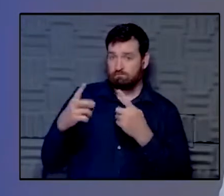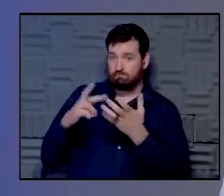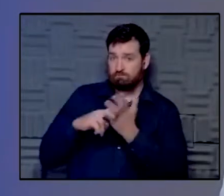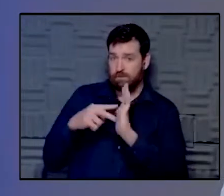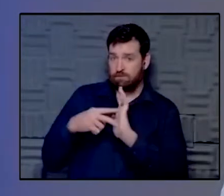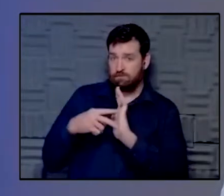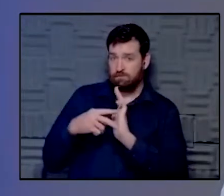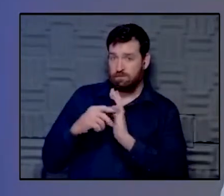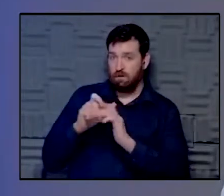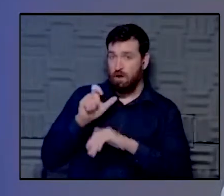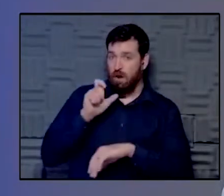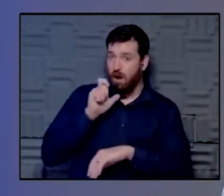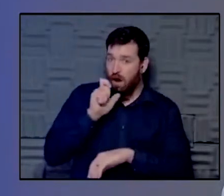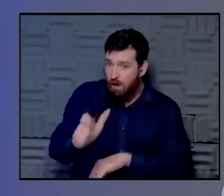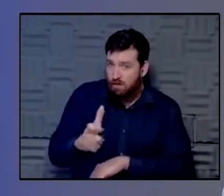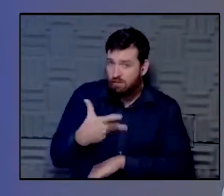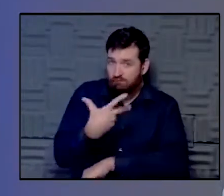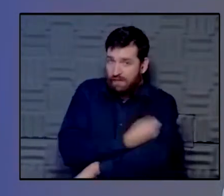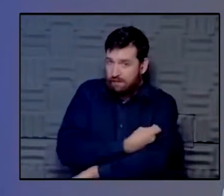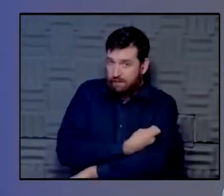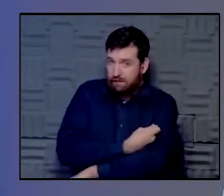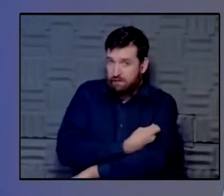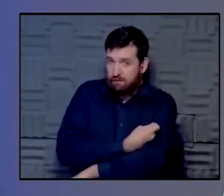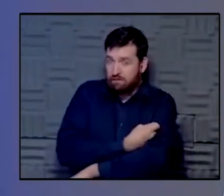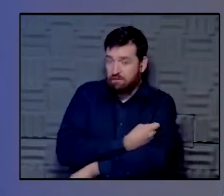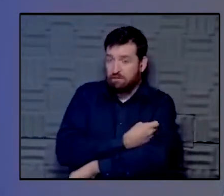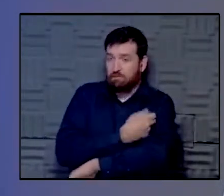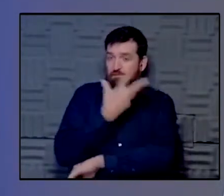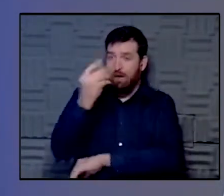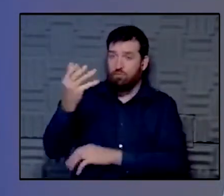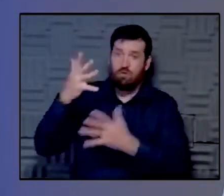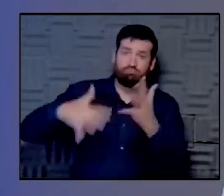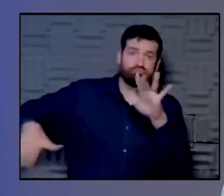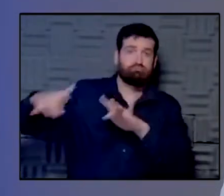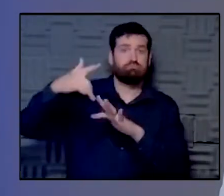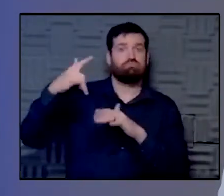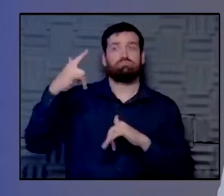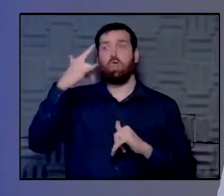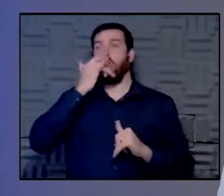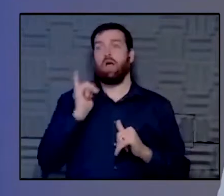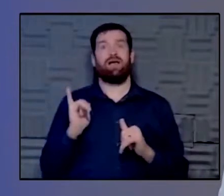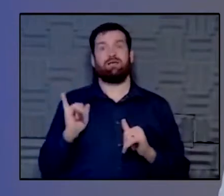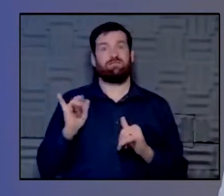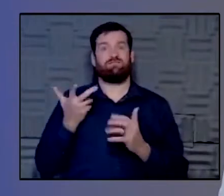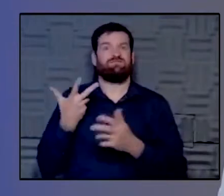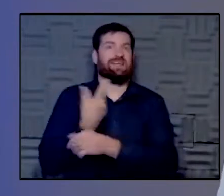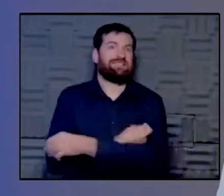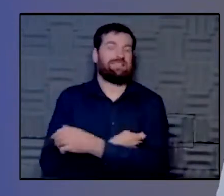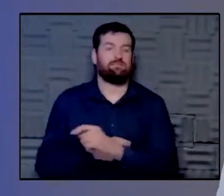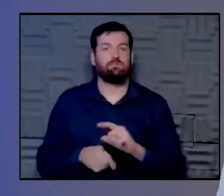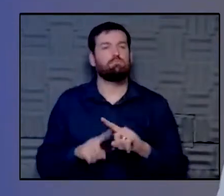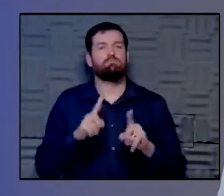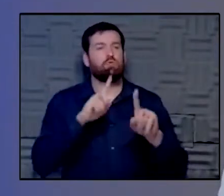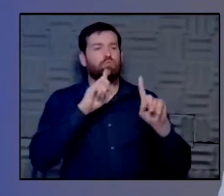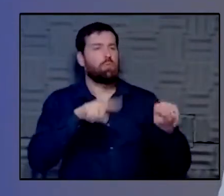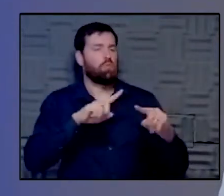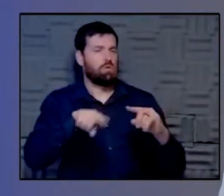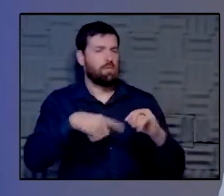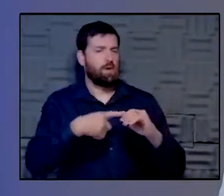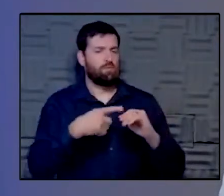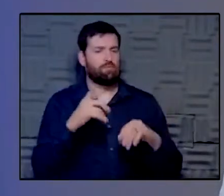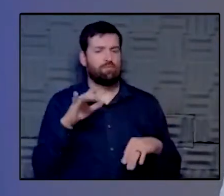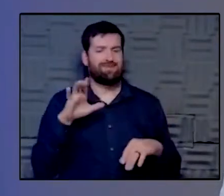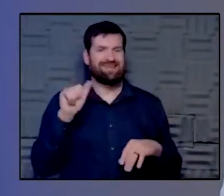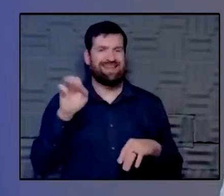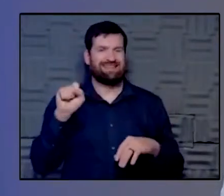that are going about their lives as if they have been vaccinated? Is that right? Well, there's that, but the report was mostly about how